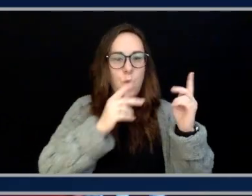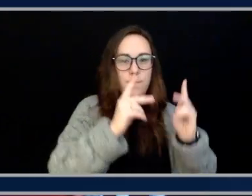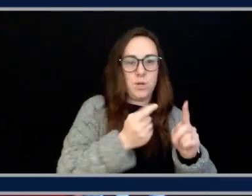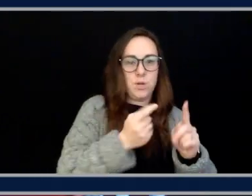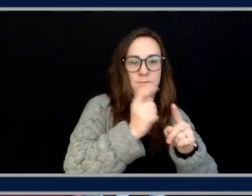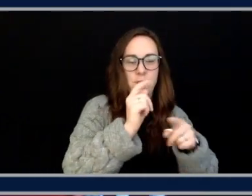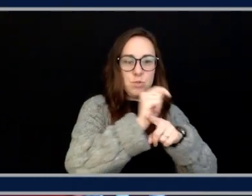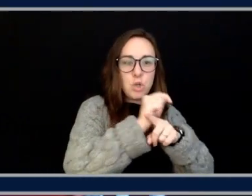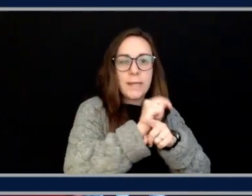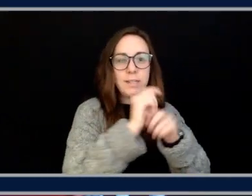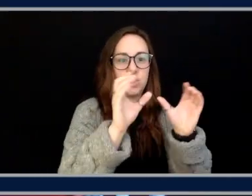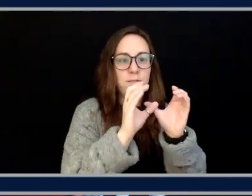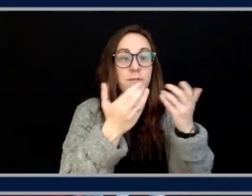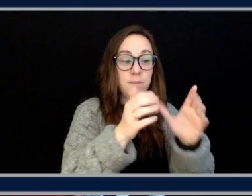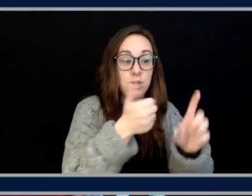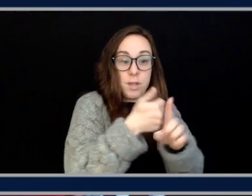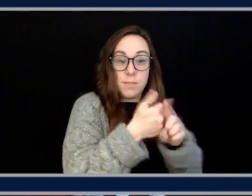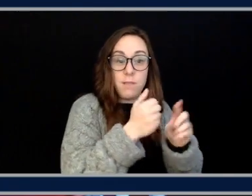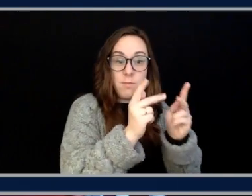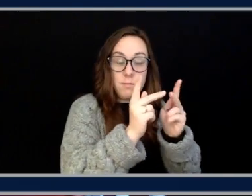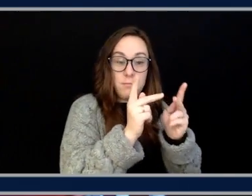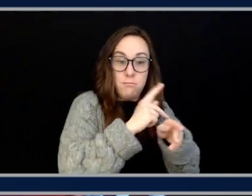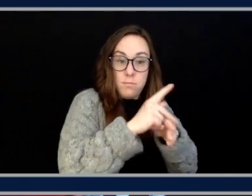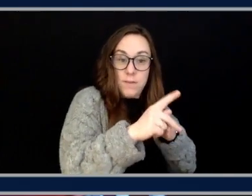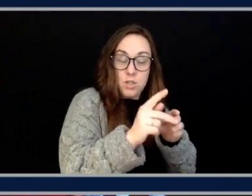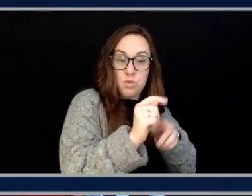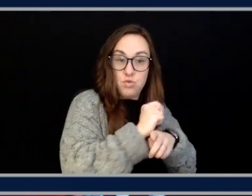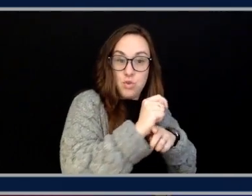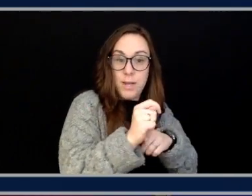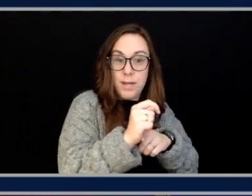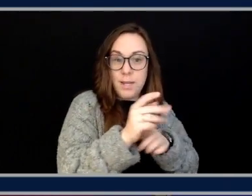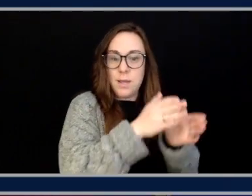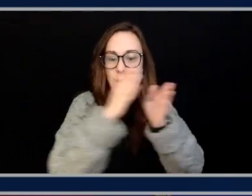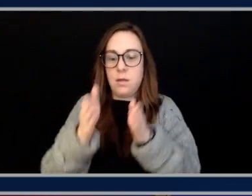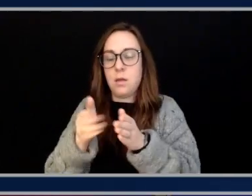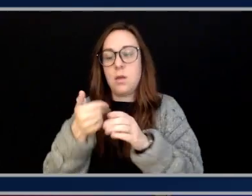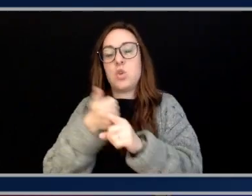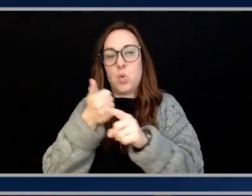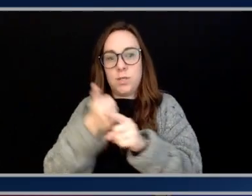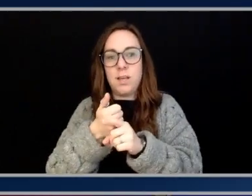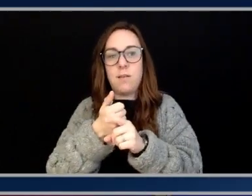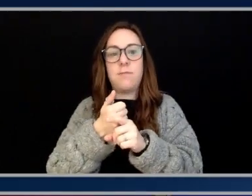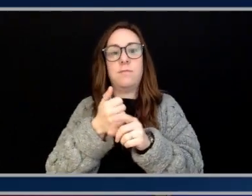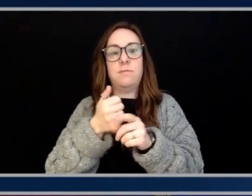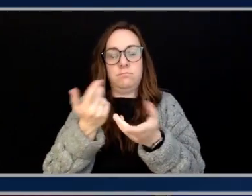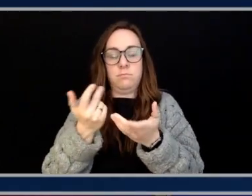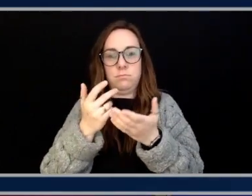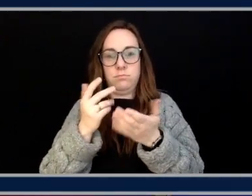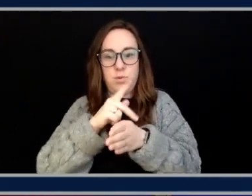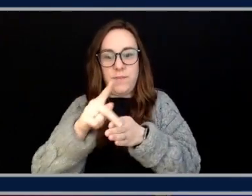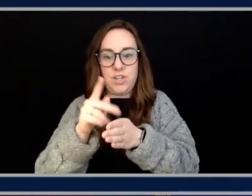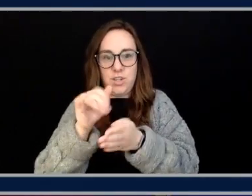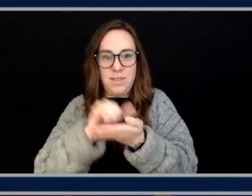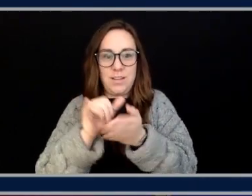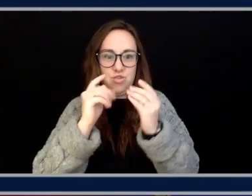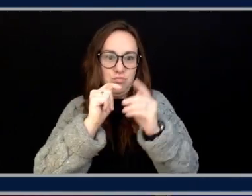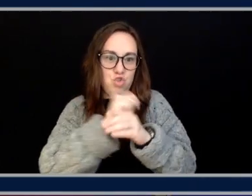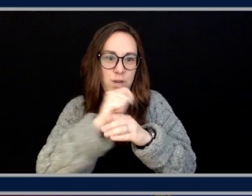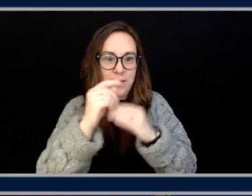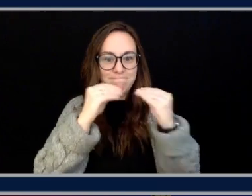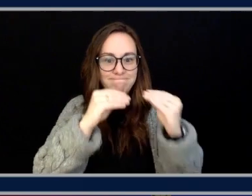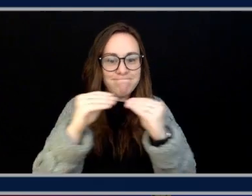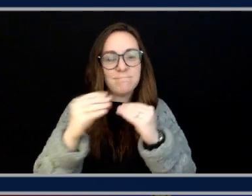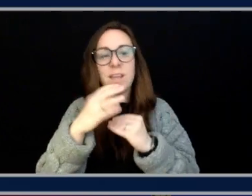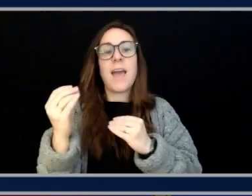who's a professional trainer to someone who does security as a profession, and then live streaming and having people dial in